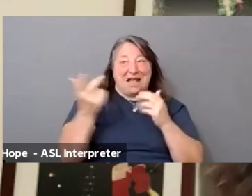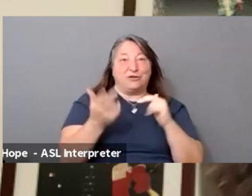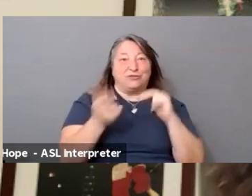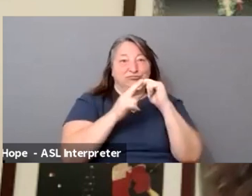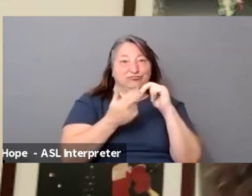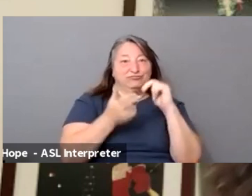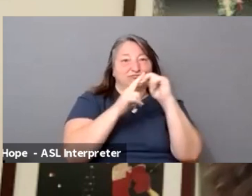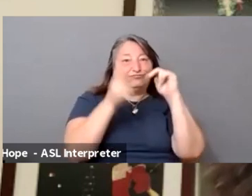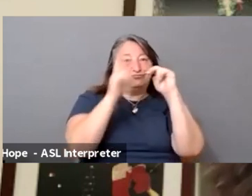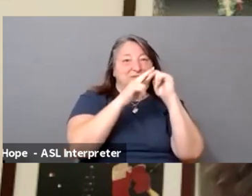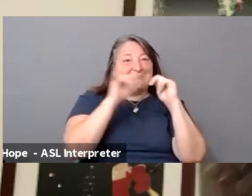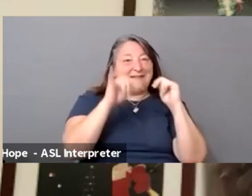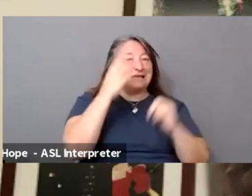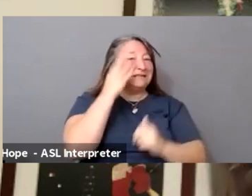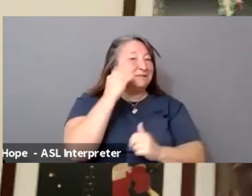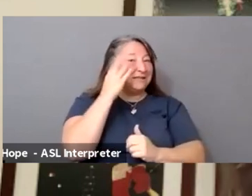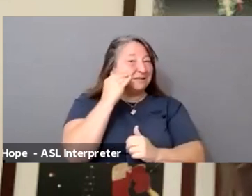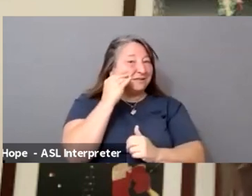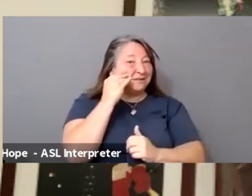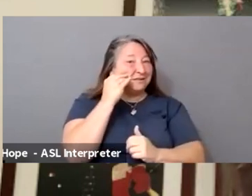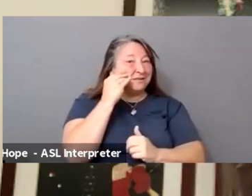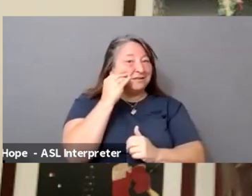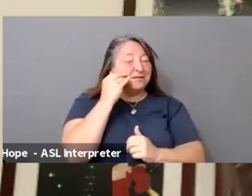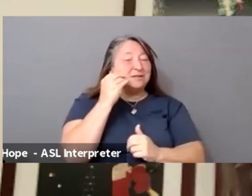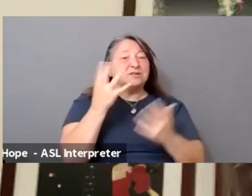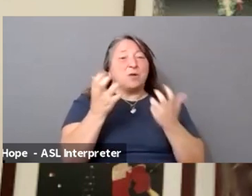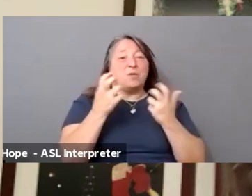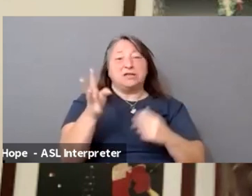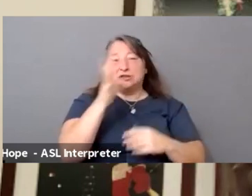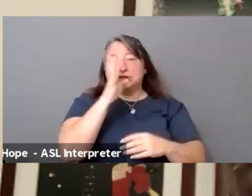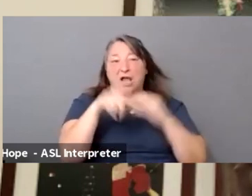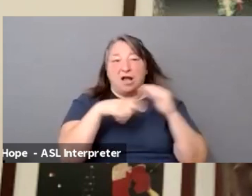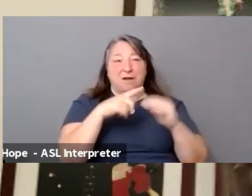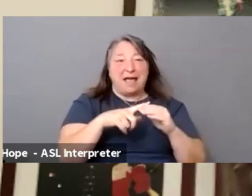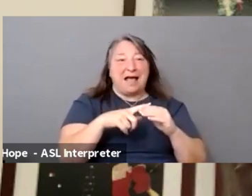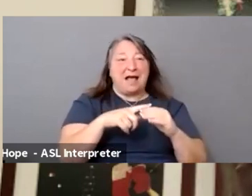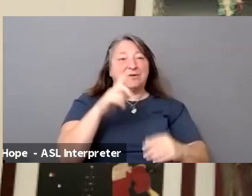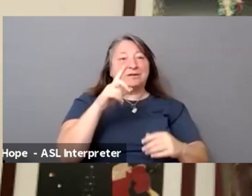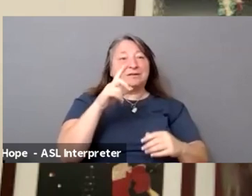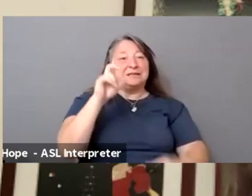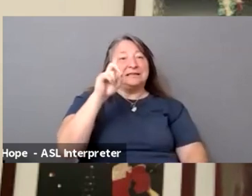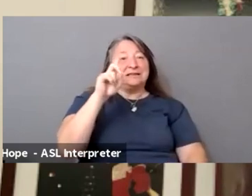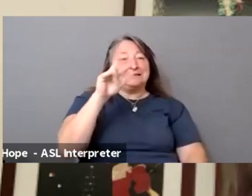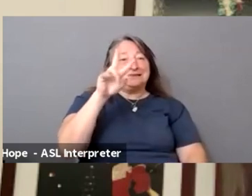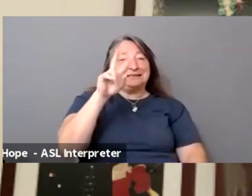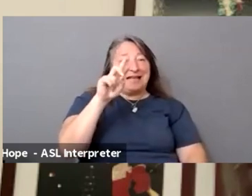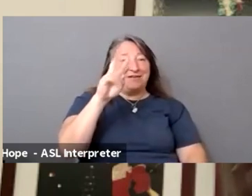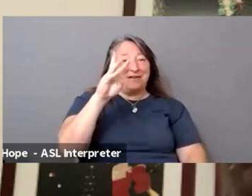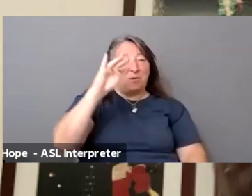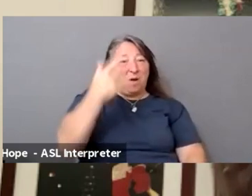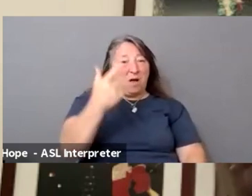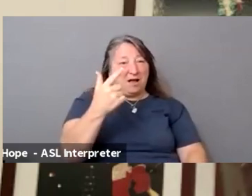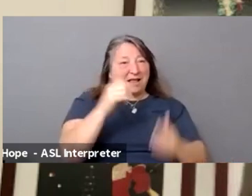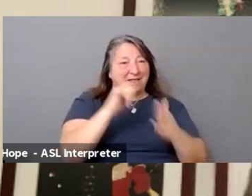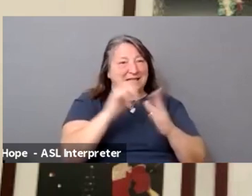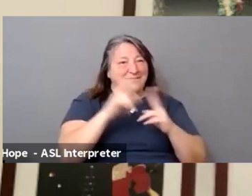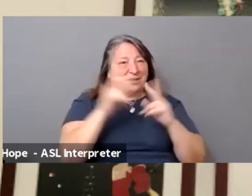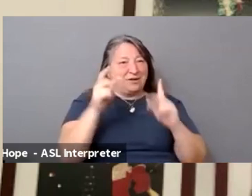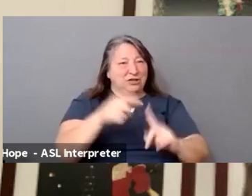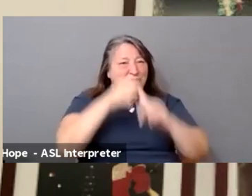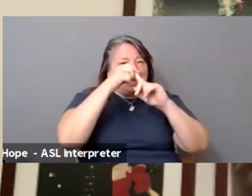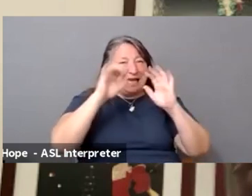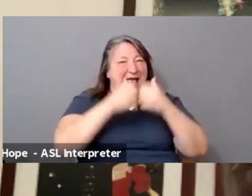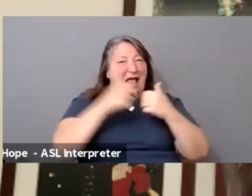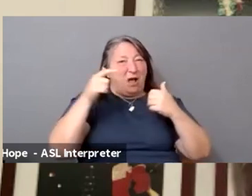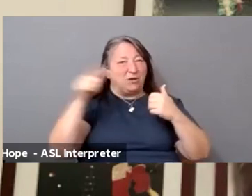want you to talk about Three Lives of David Wong, which to me is very unique the way you're approaching it.